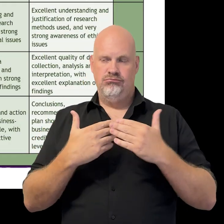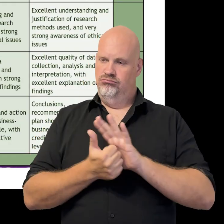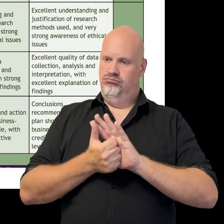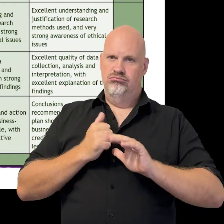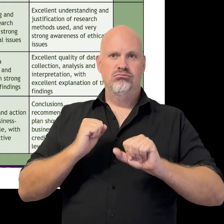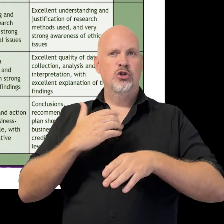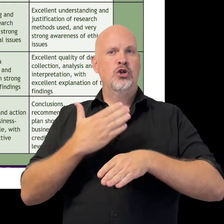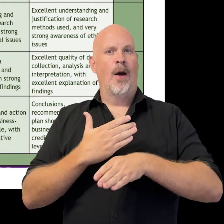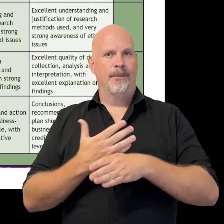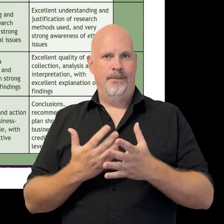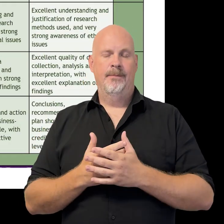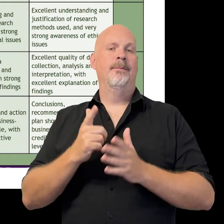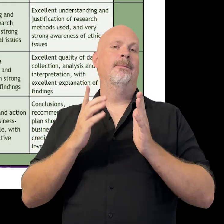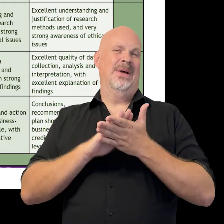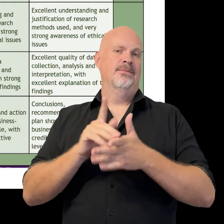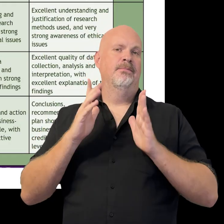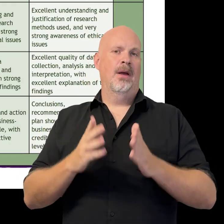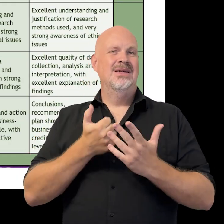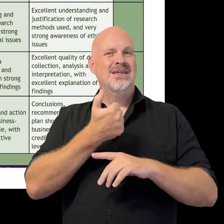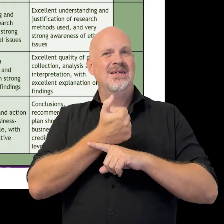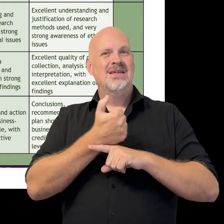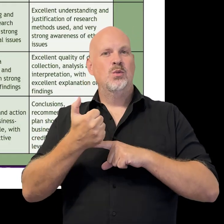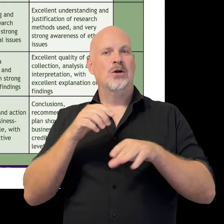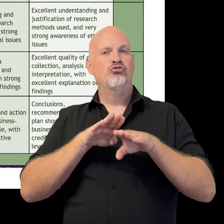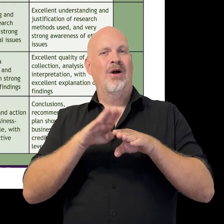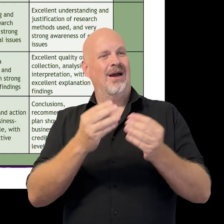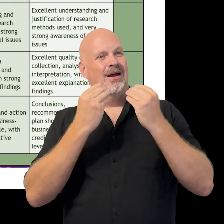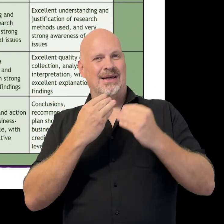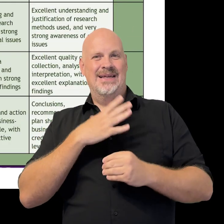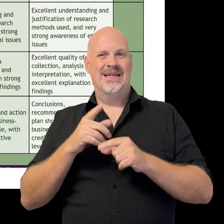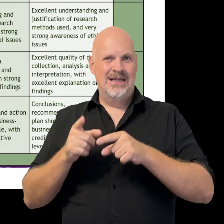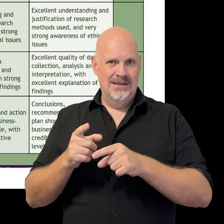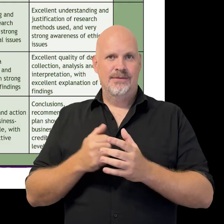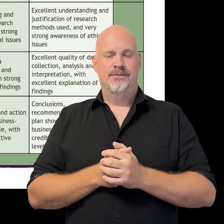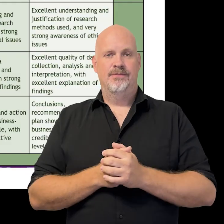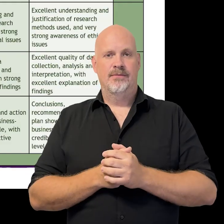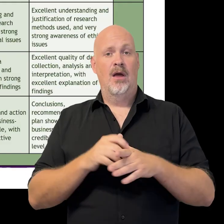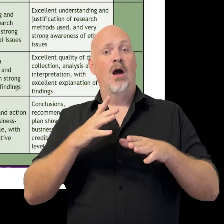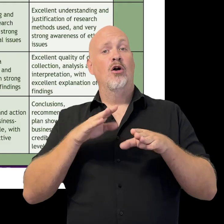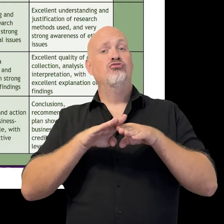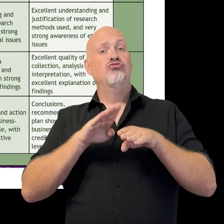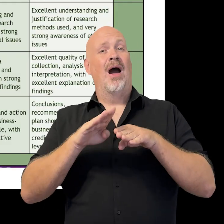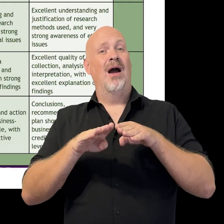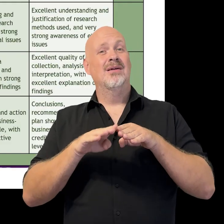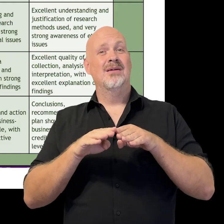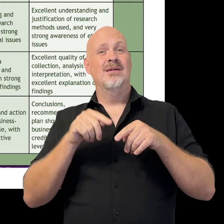So I just thought it'd be useful to just take a look at the marking criteria. So having